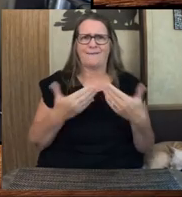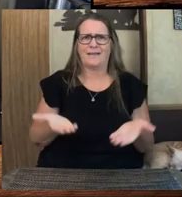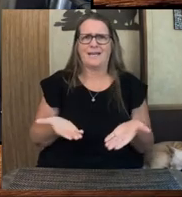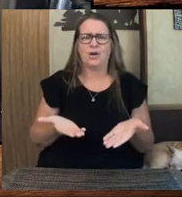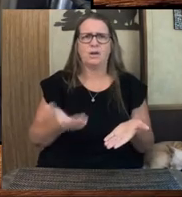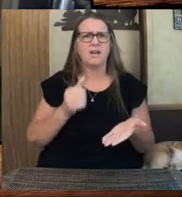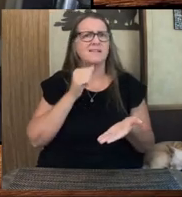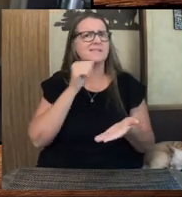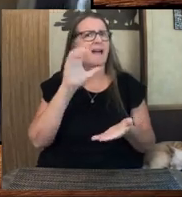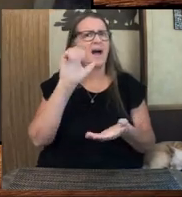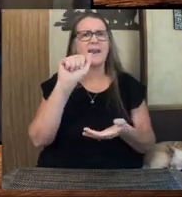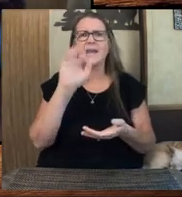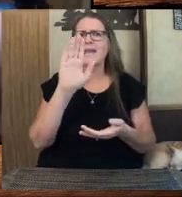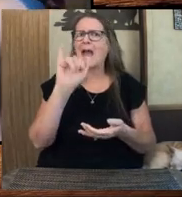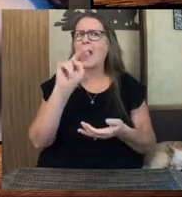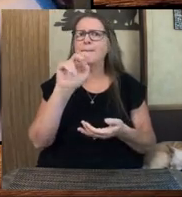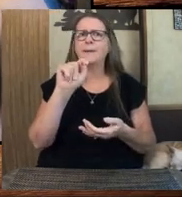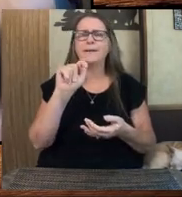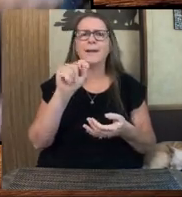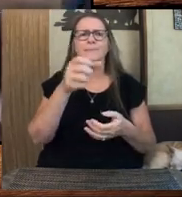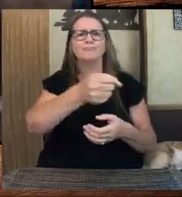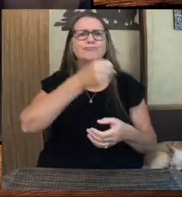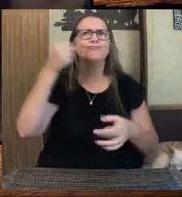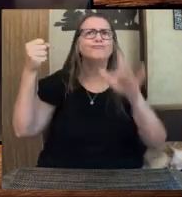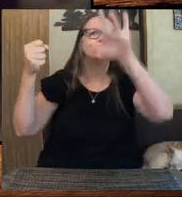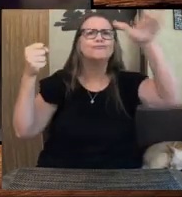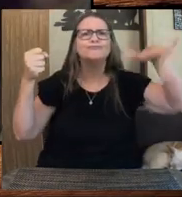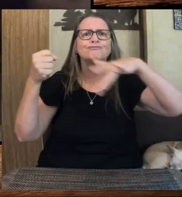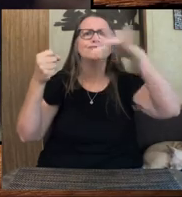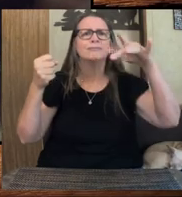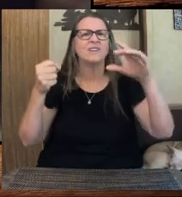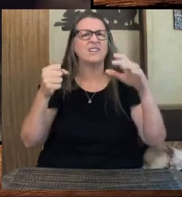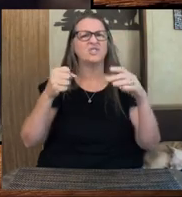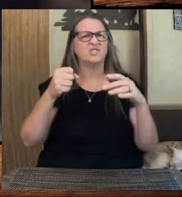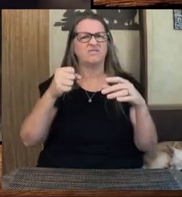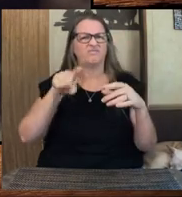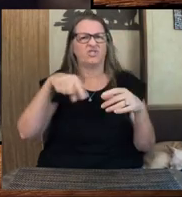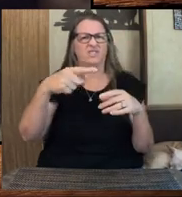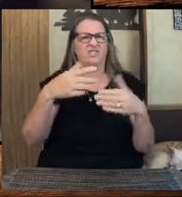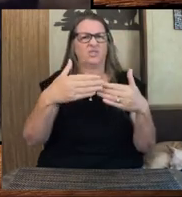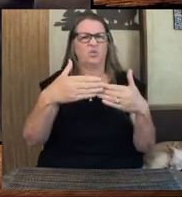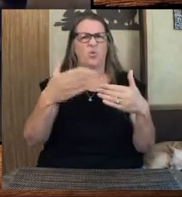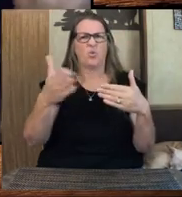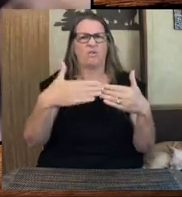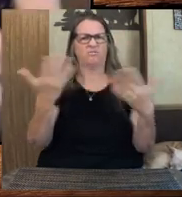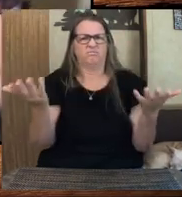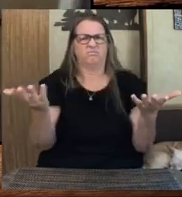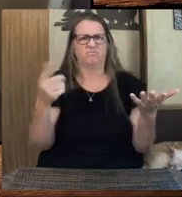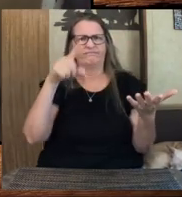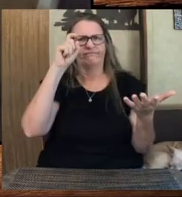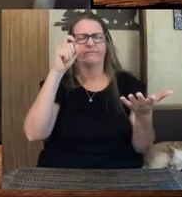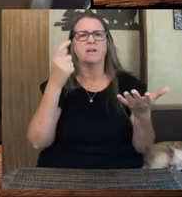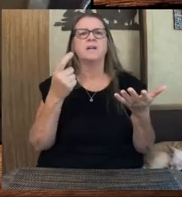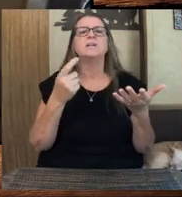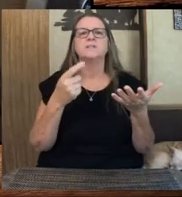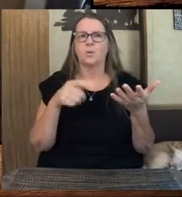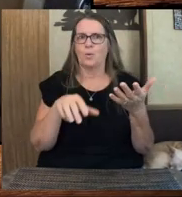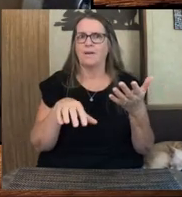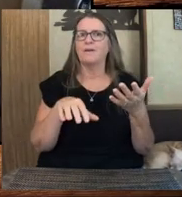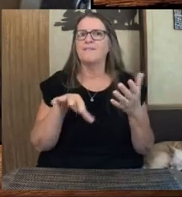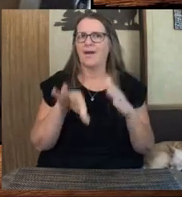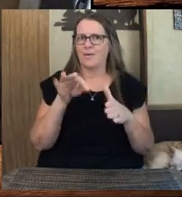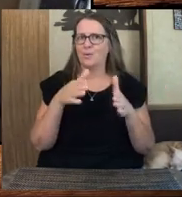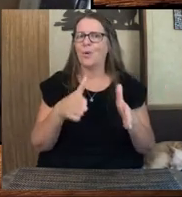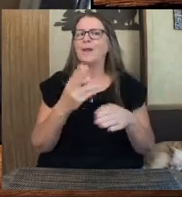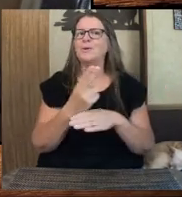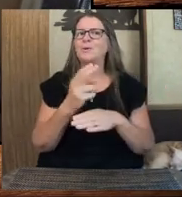and we have that down here. It's not a cabinet, it's just a door. So we found a really useful